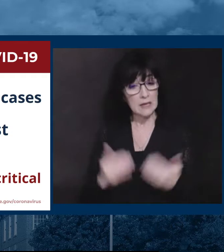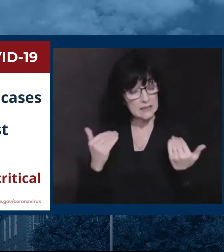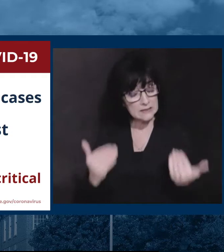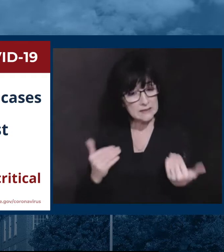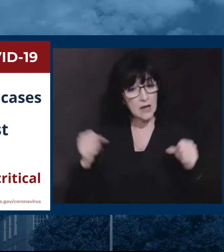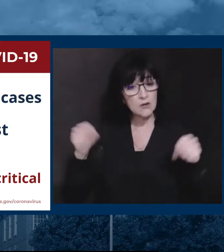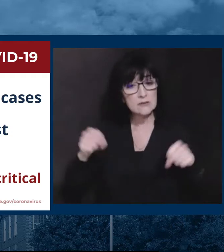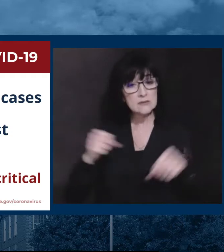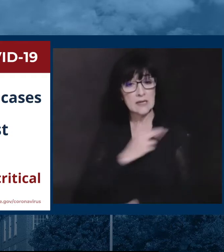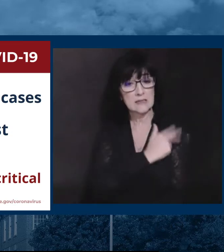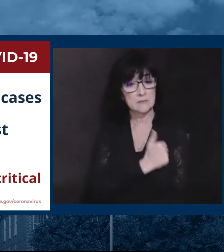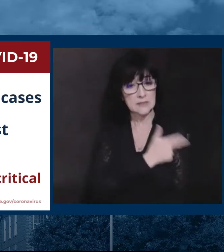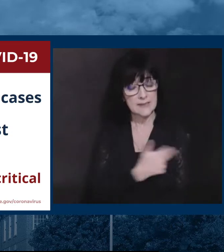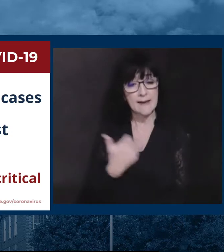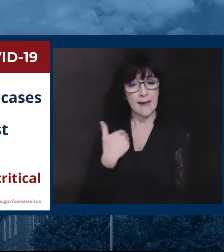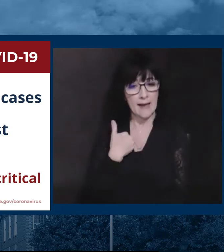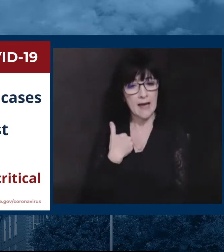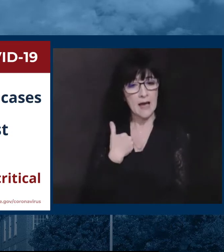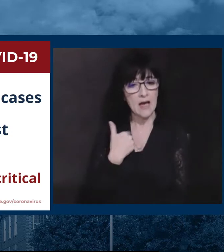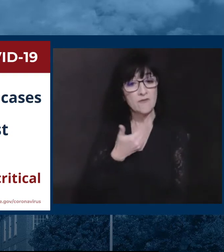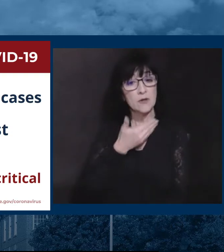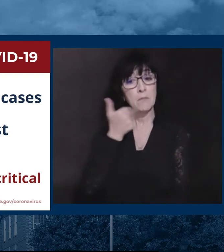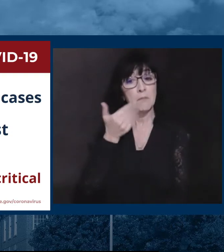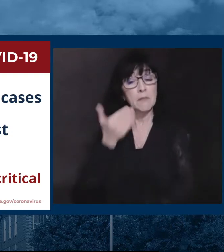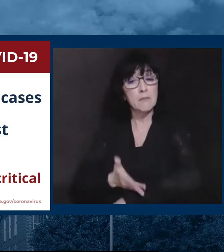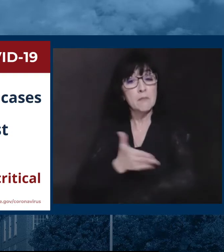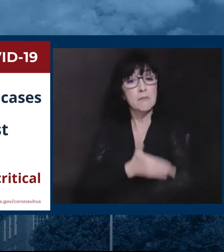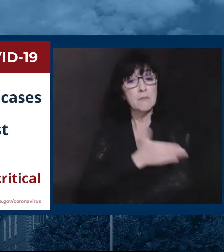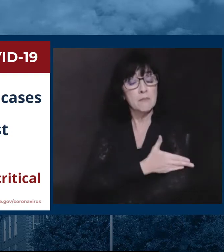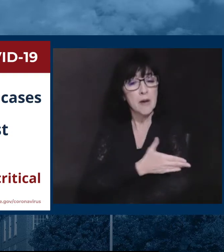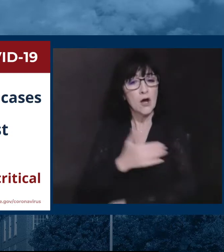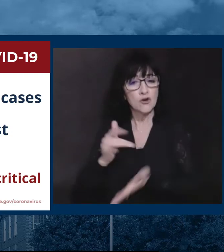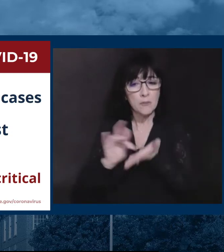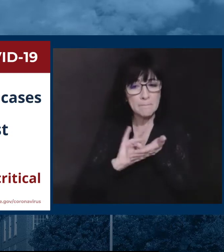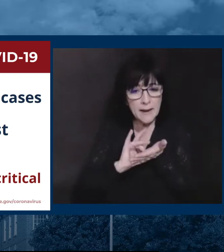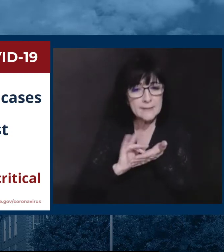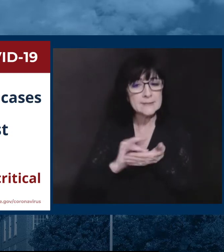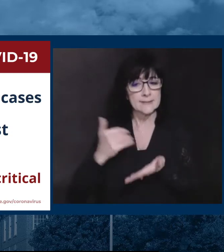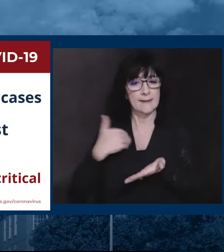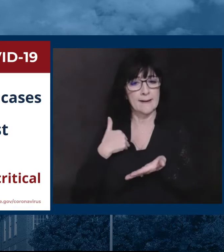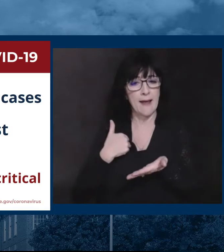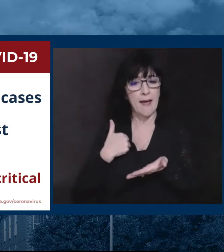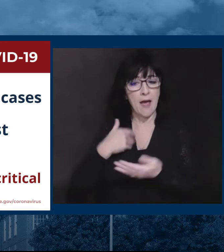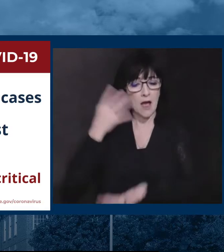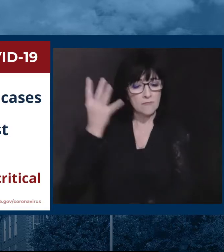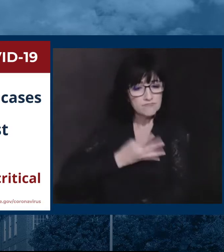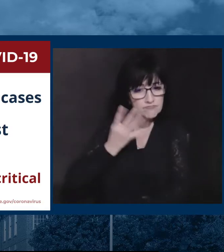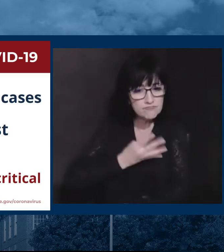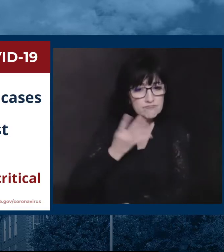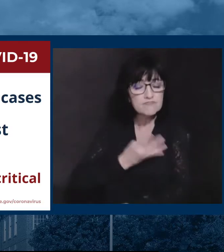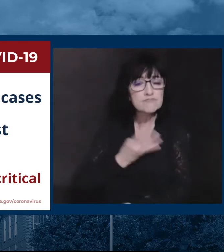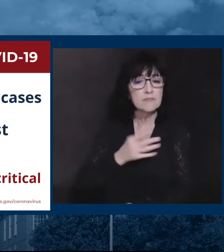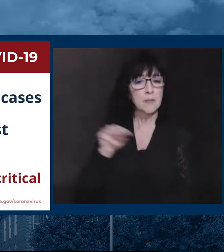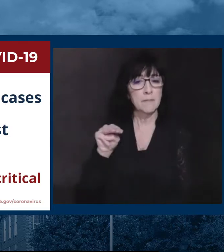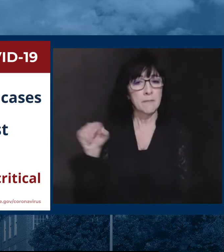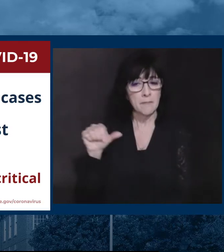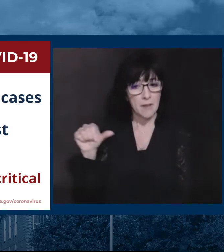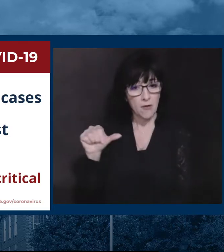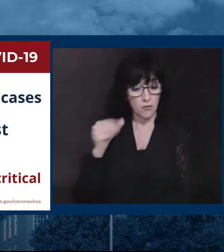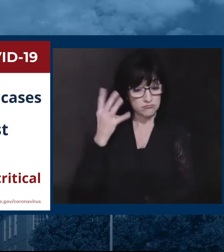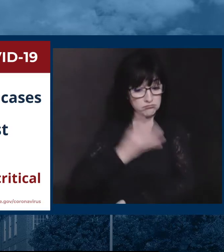in the hospitals and for people to prevent hospitalization. Monoclonal antibodies have proven to